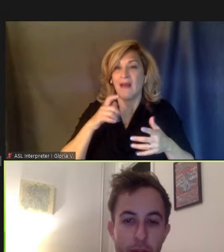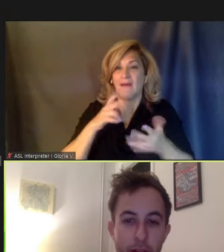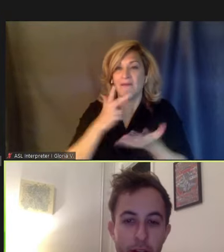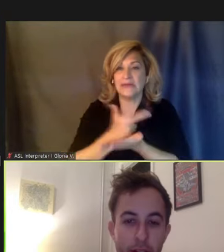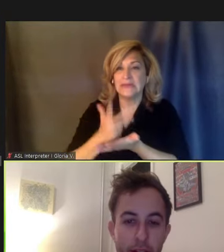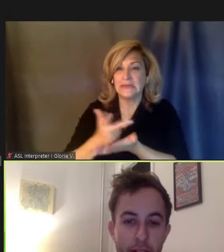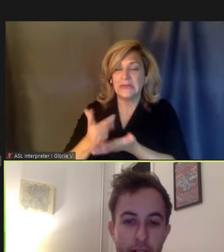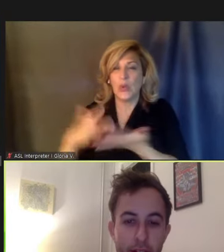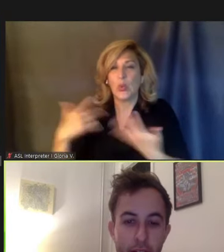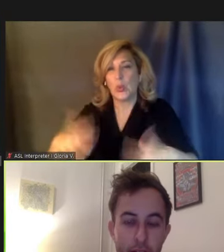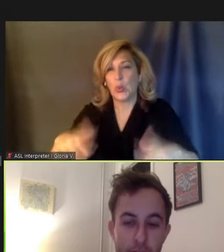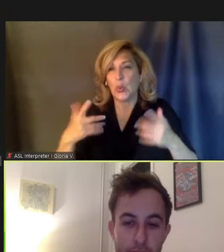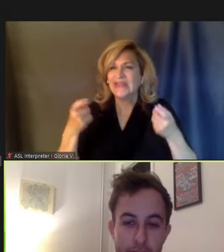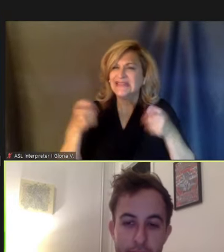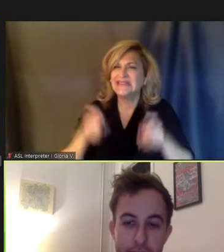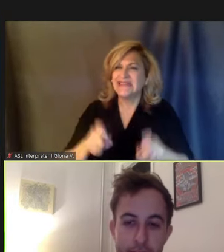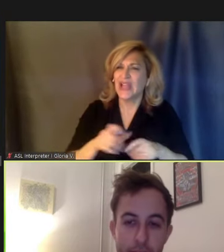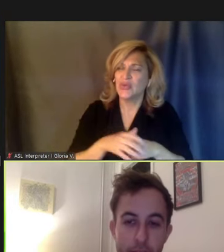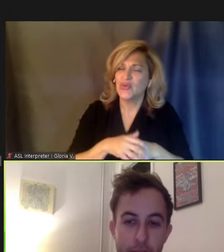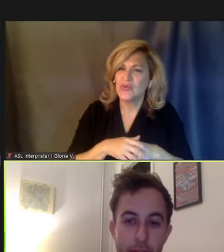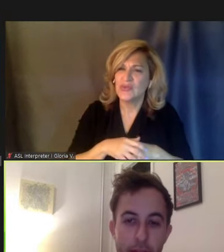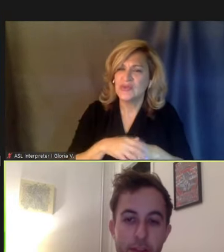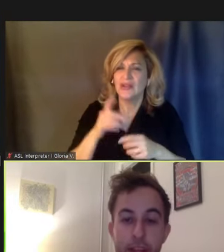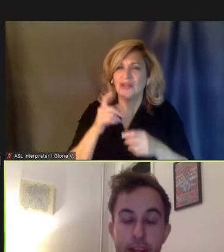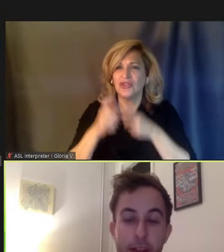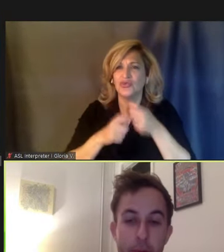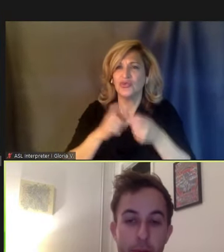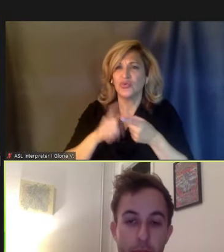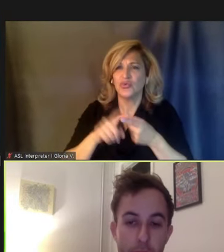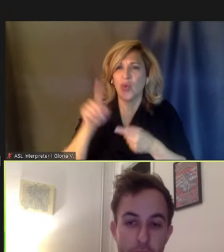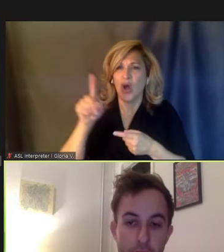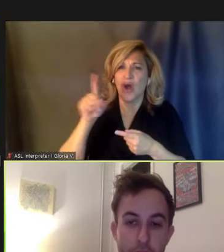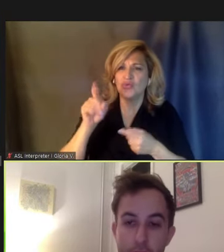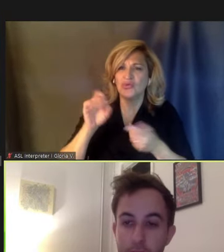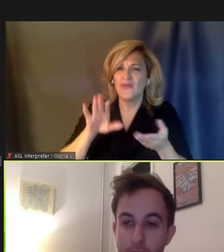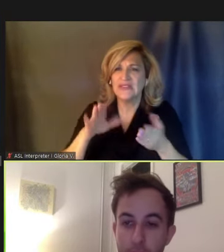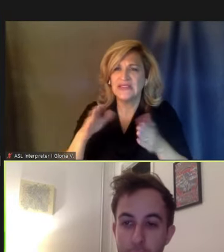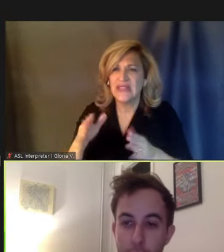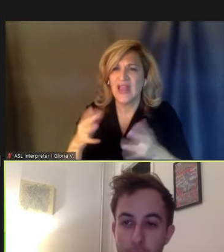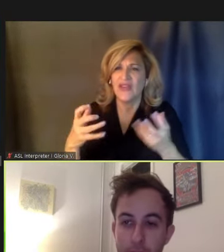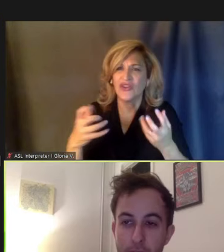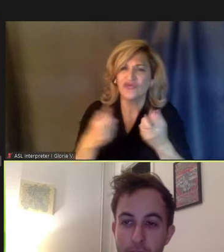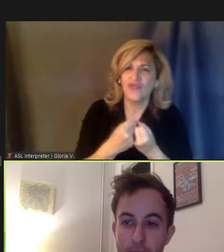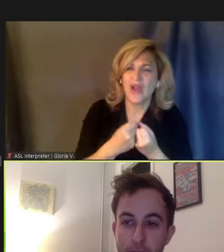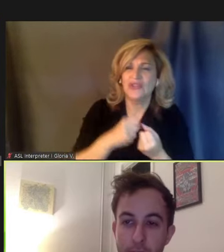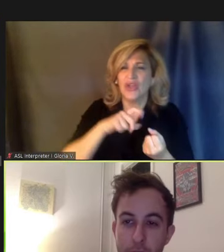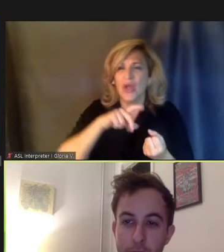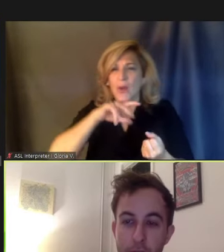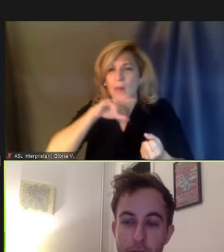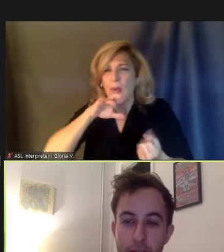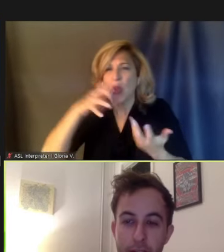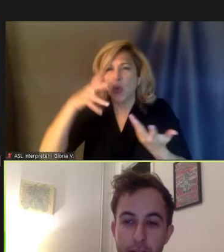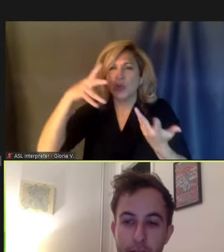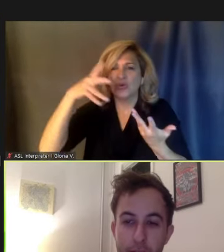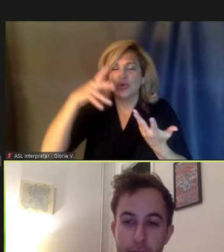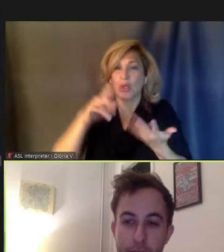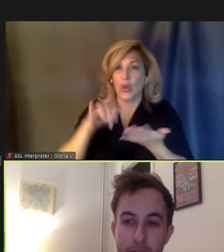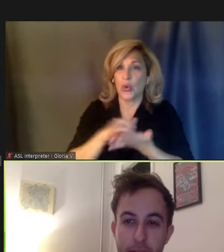to hundreds of deaths in terms of crashes, as well as pollution. We in